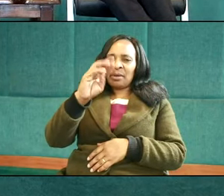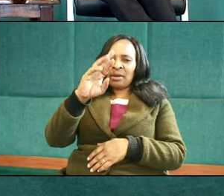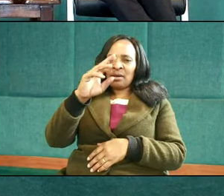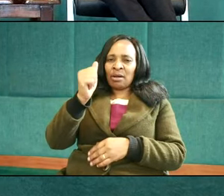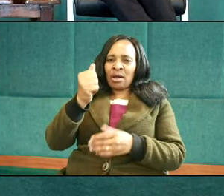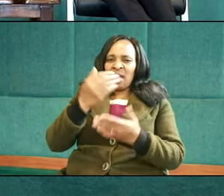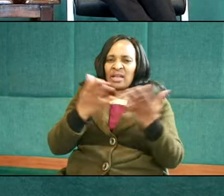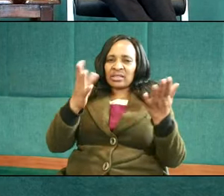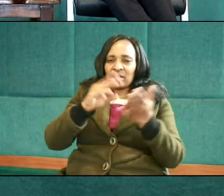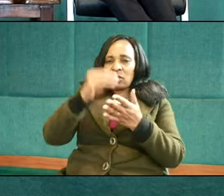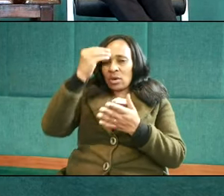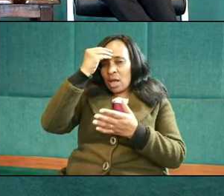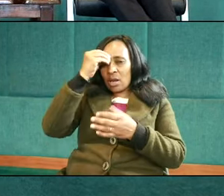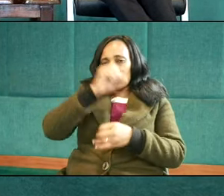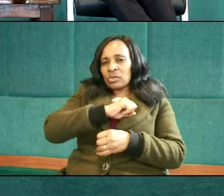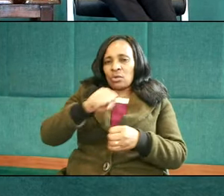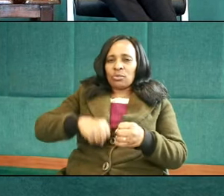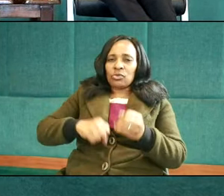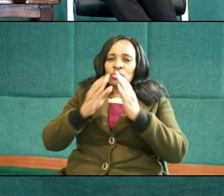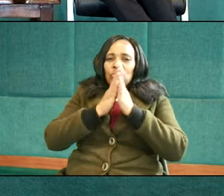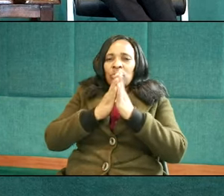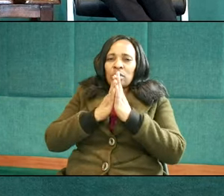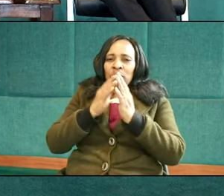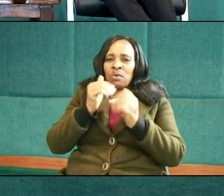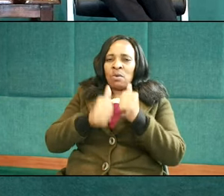from Solomon's story?